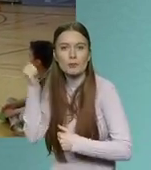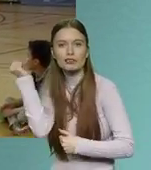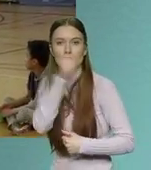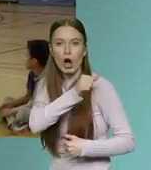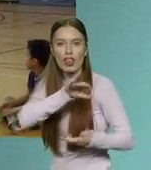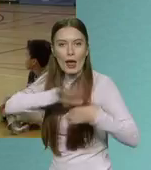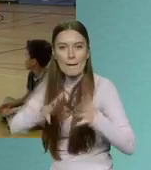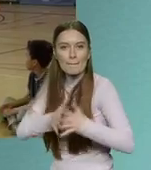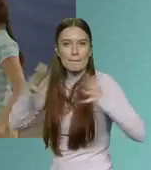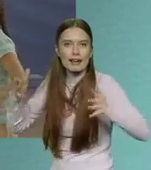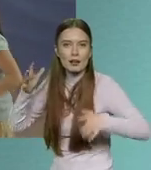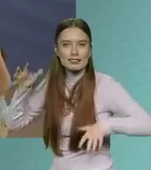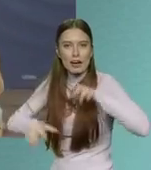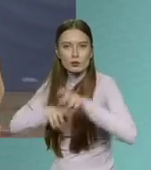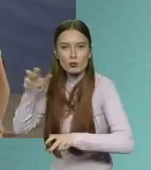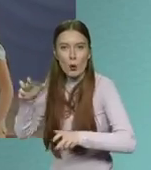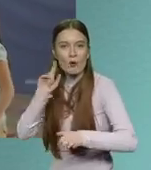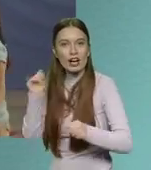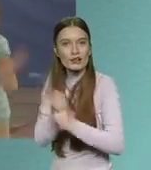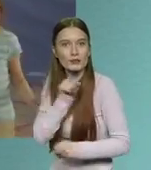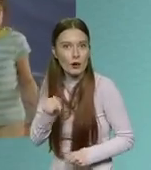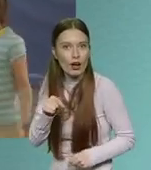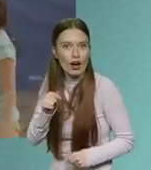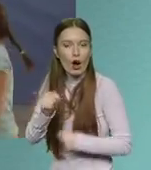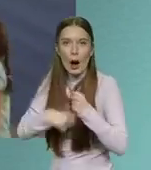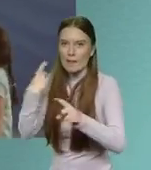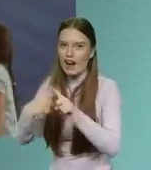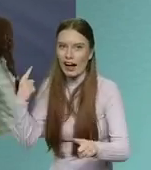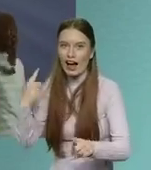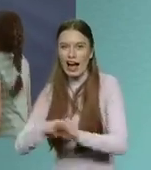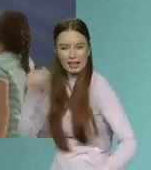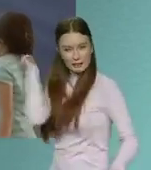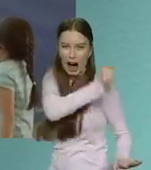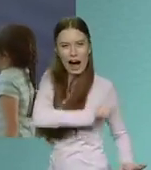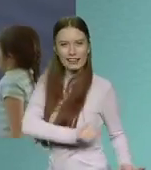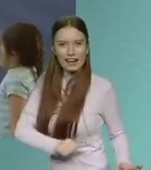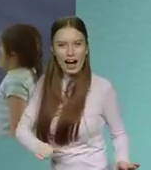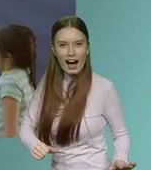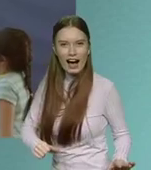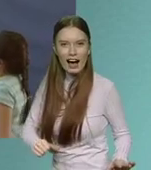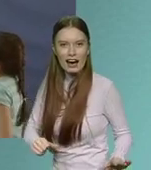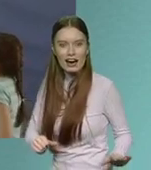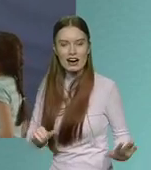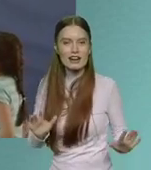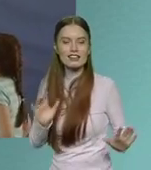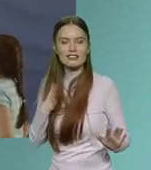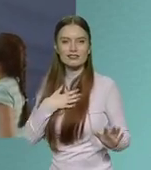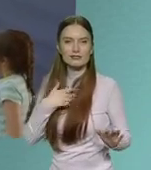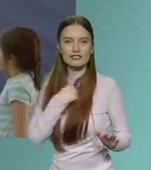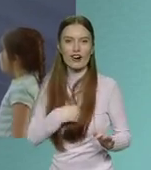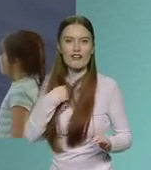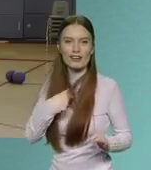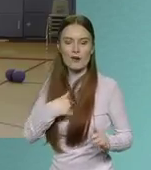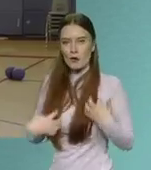that's just what we're gonna do. We're gonna be faster and smarter! Sorry, I love